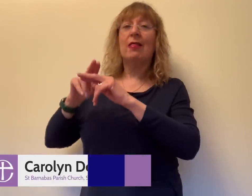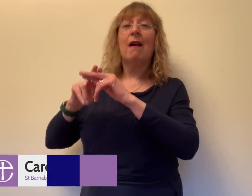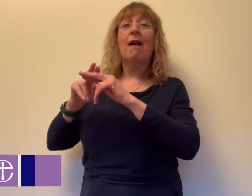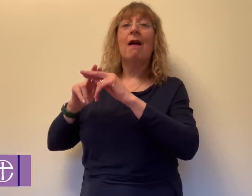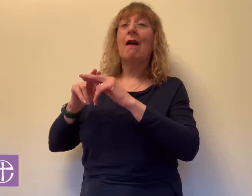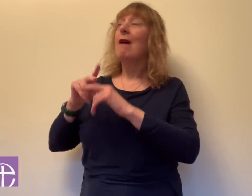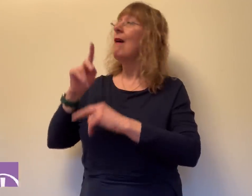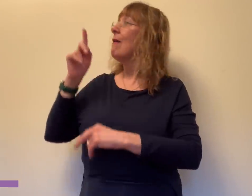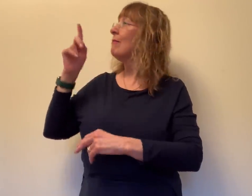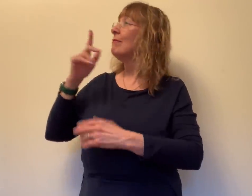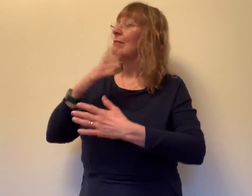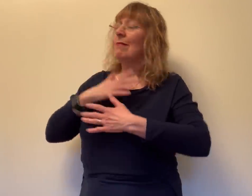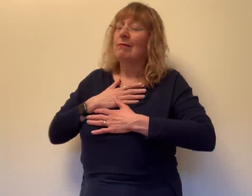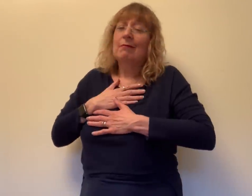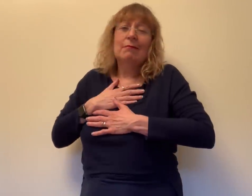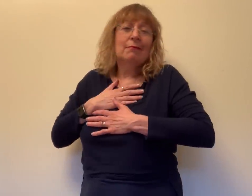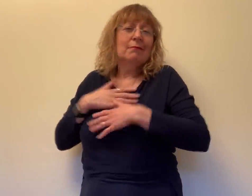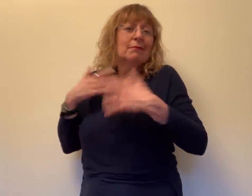Father God,